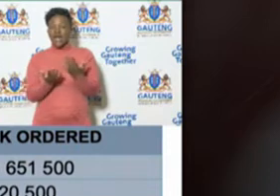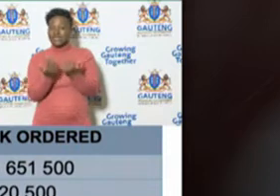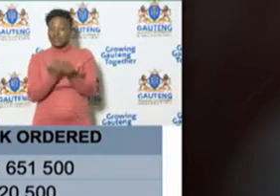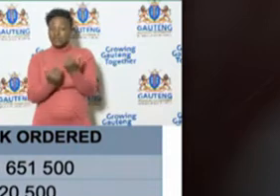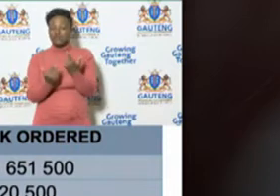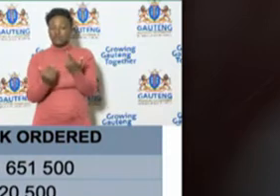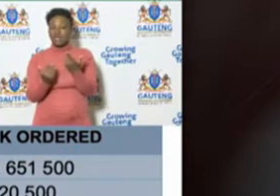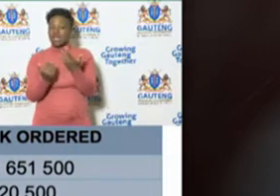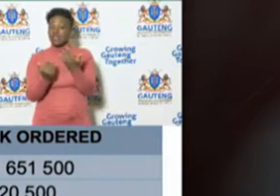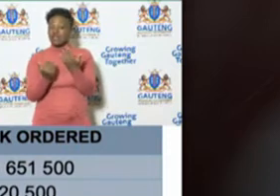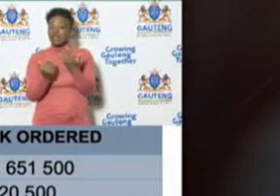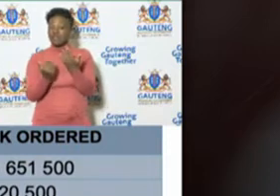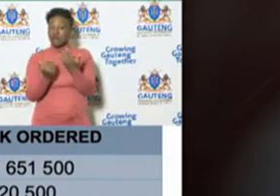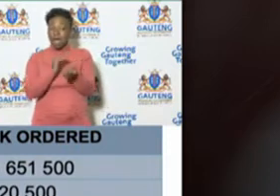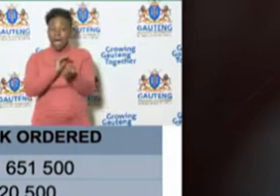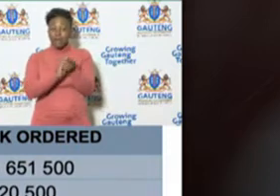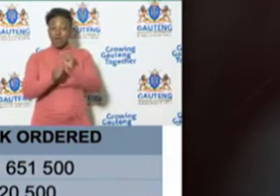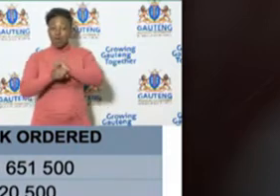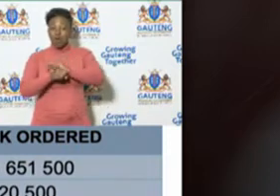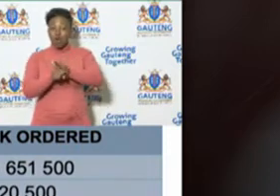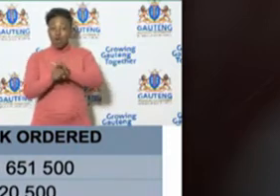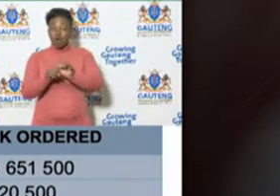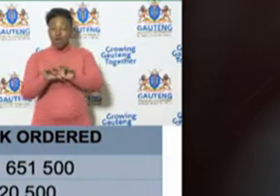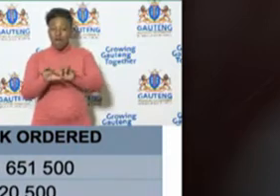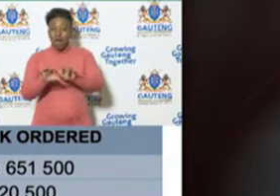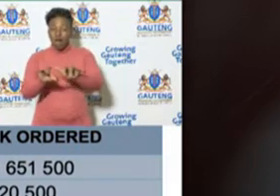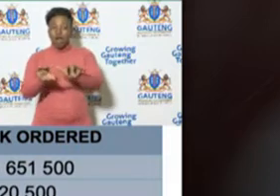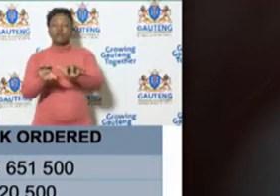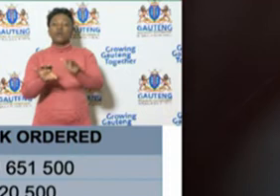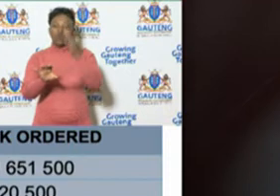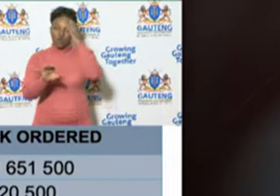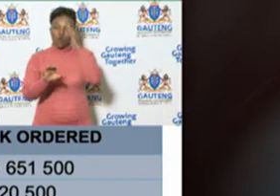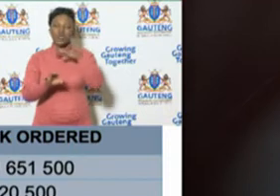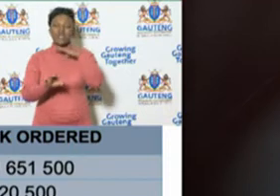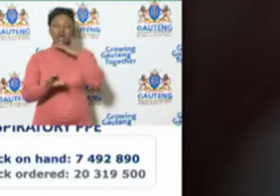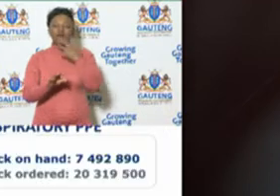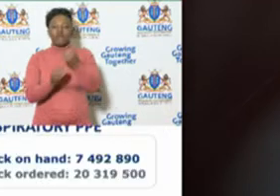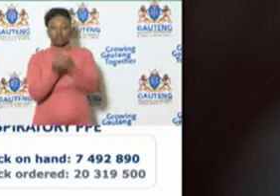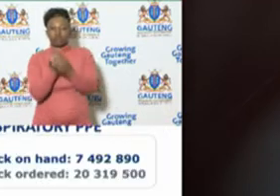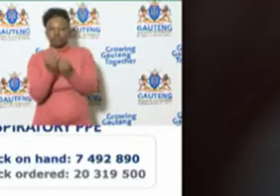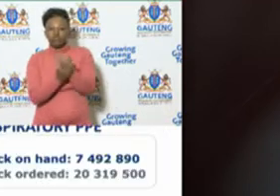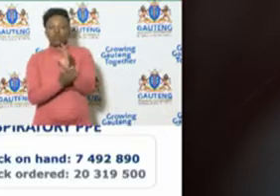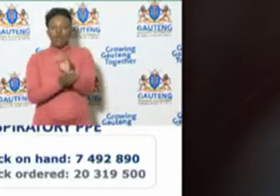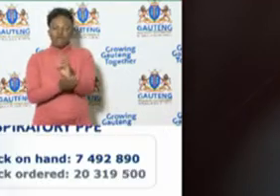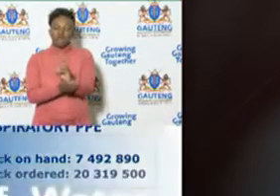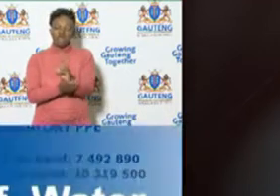the peak that is still ahead of us, so that we have enough stock on supply.